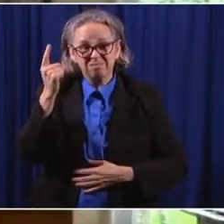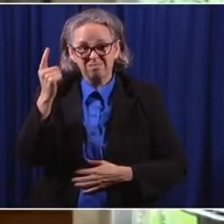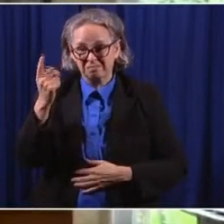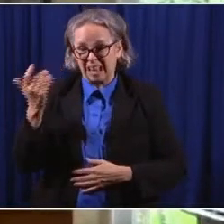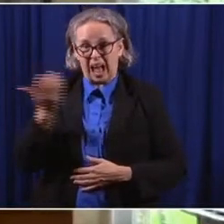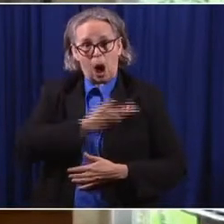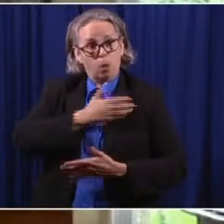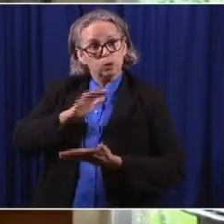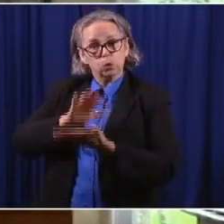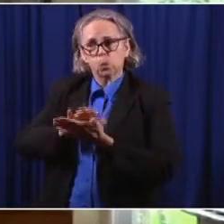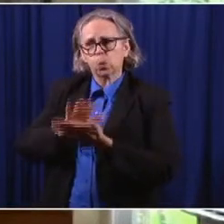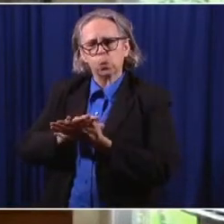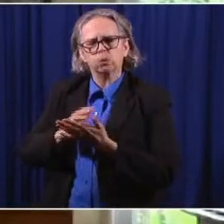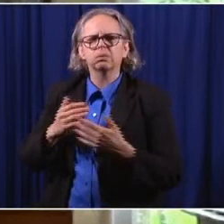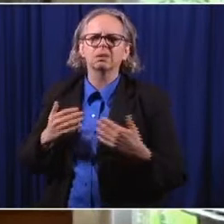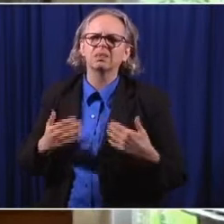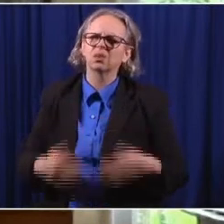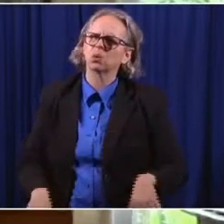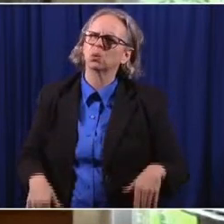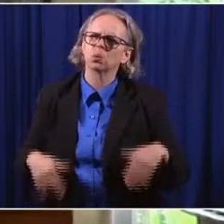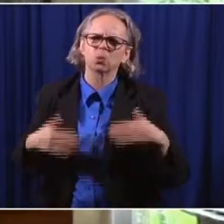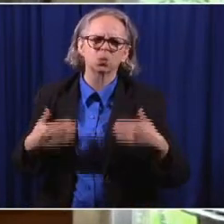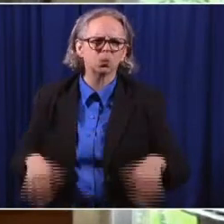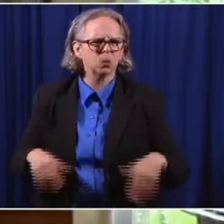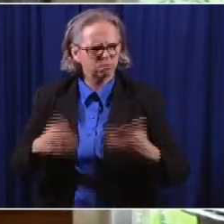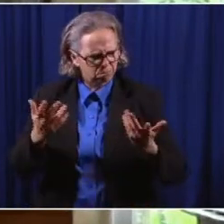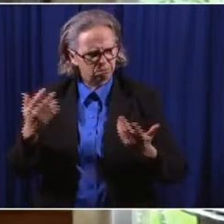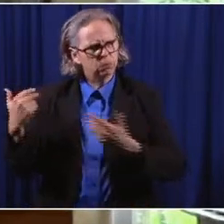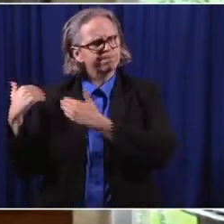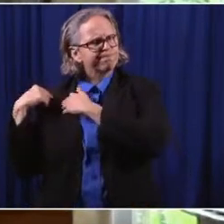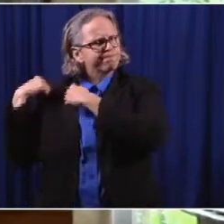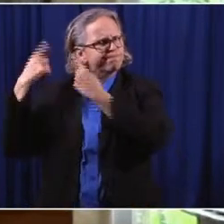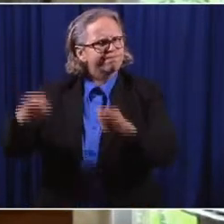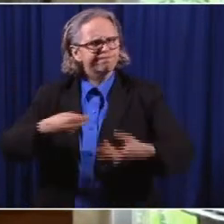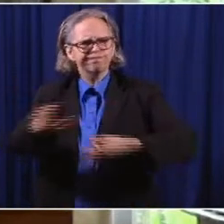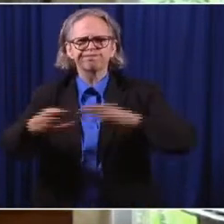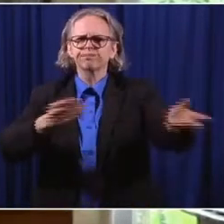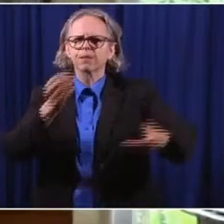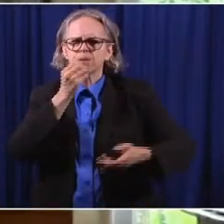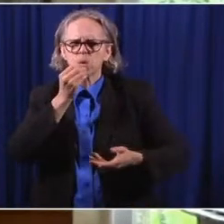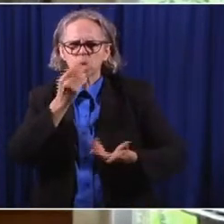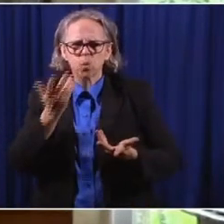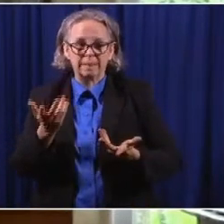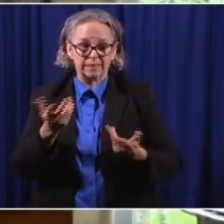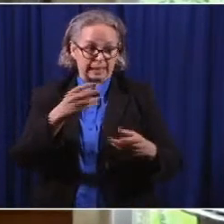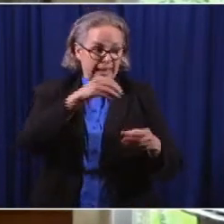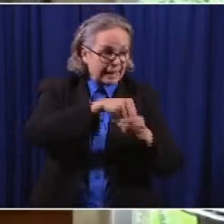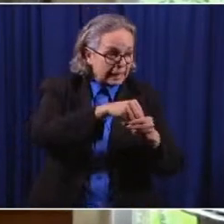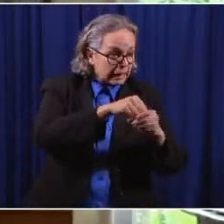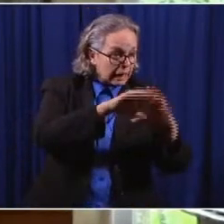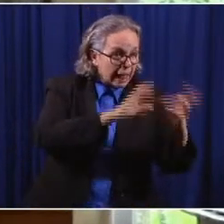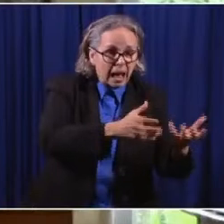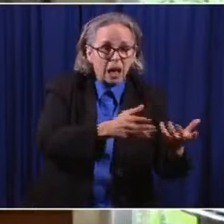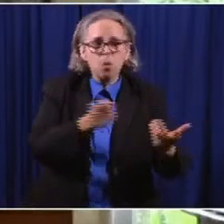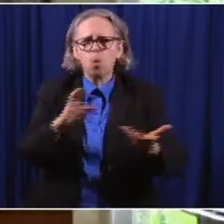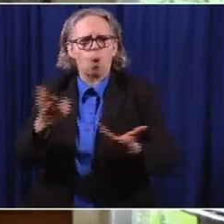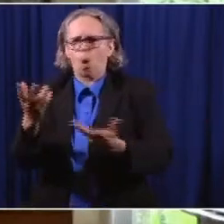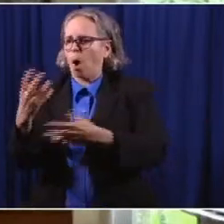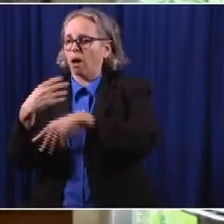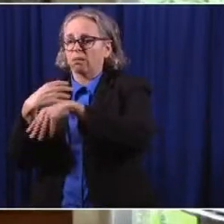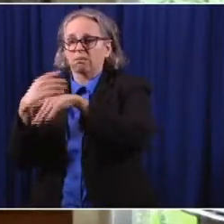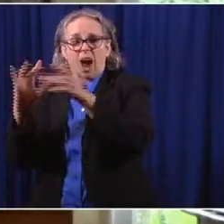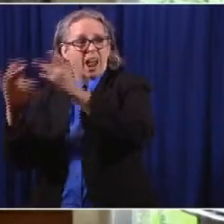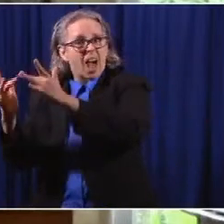remote learning. This is through the end of December 31st of this year. They distribute meals